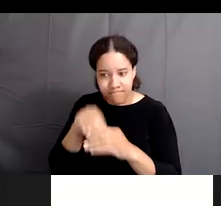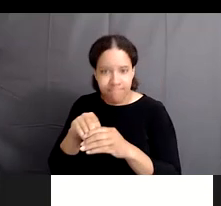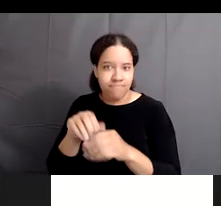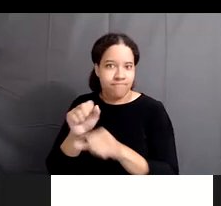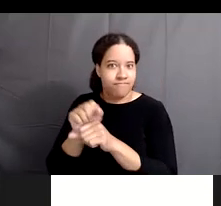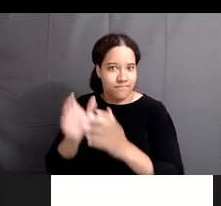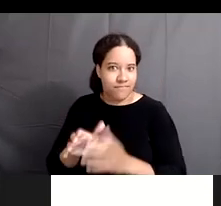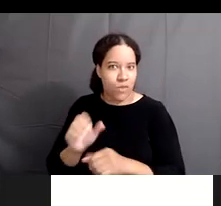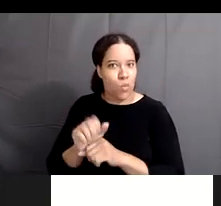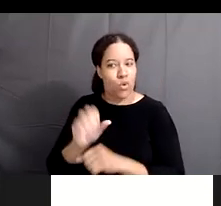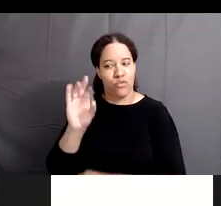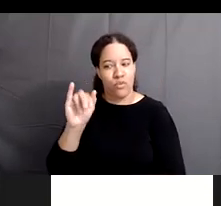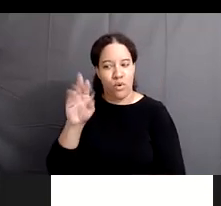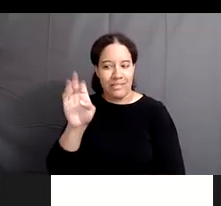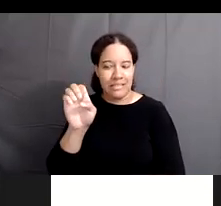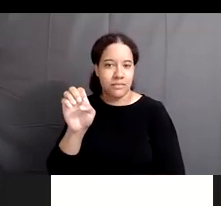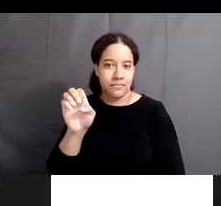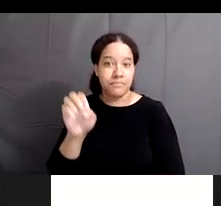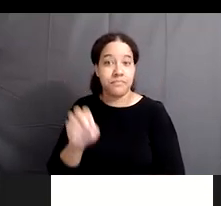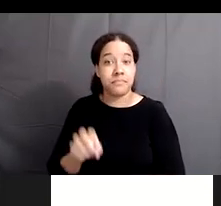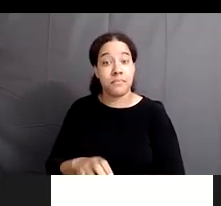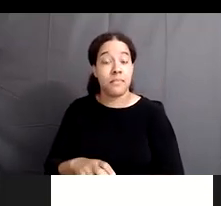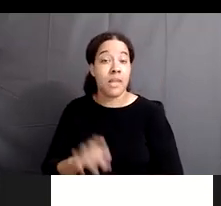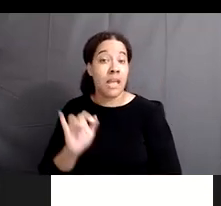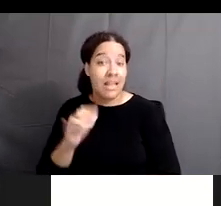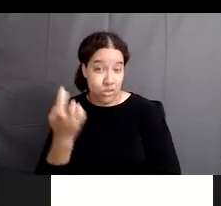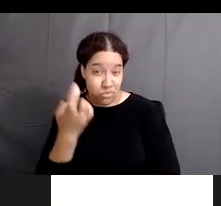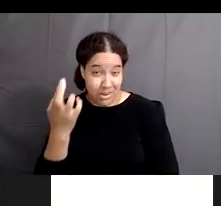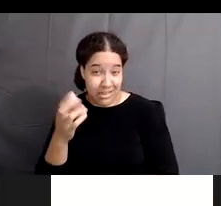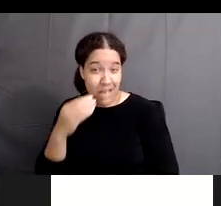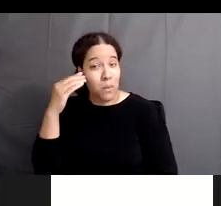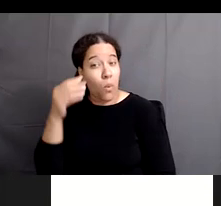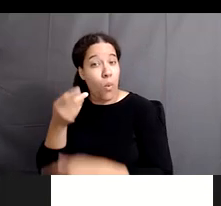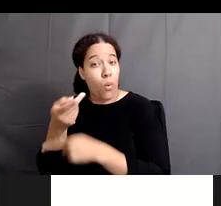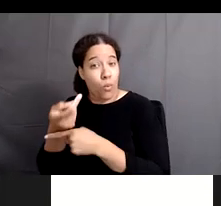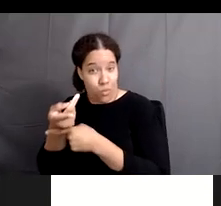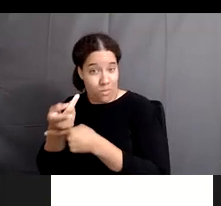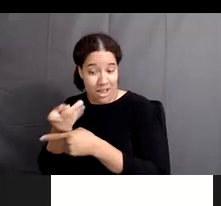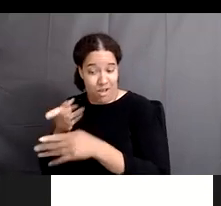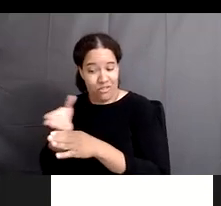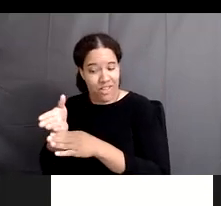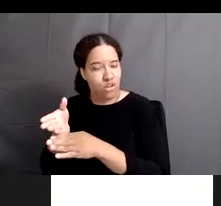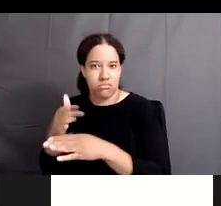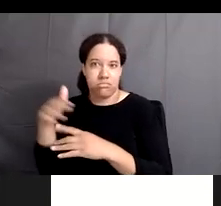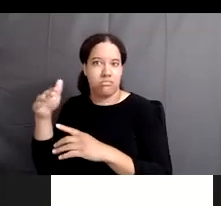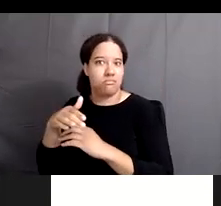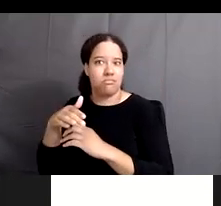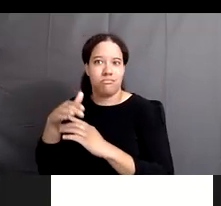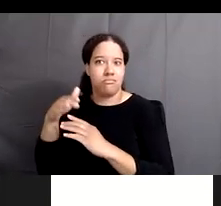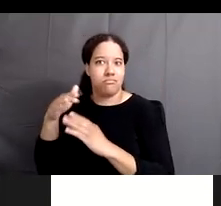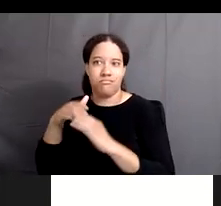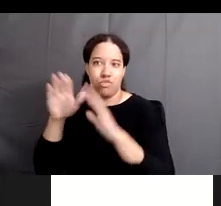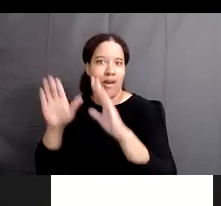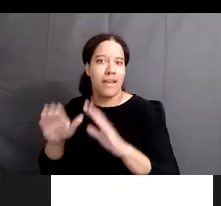the home care field is a really great industry for cooperative transitions, is because those caregivers are showing